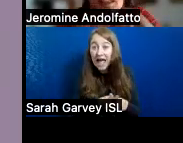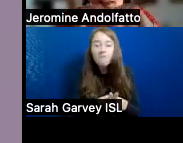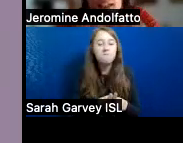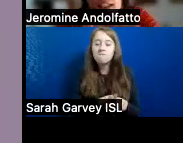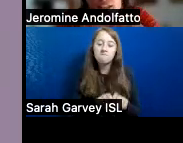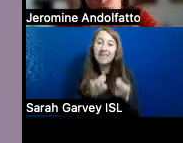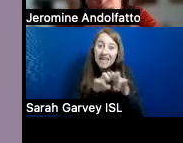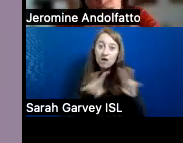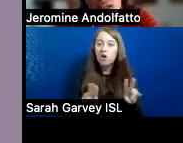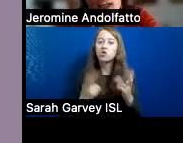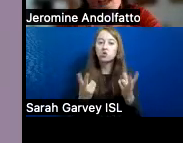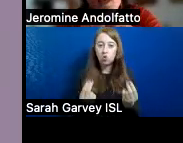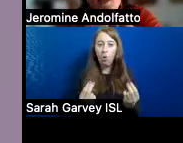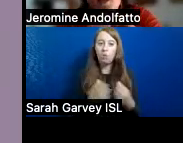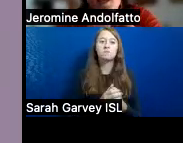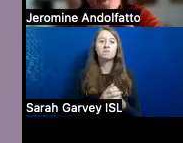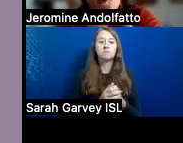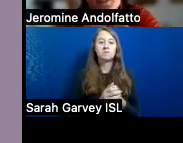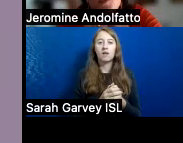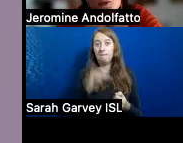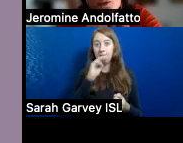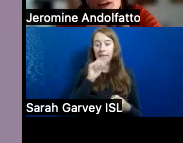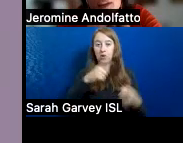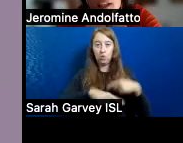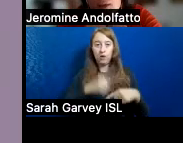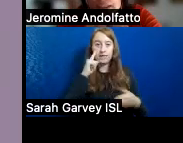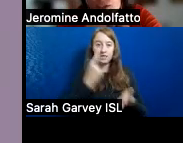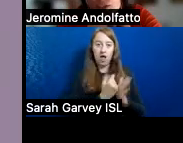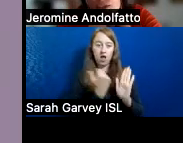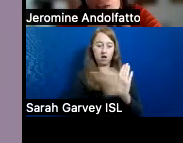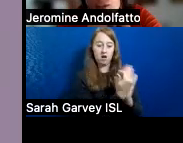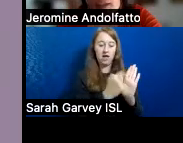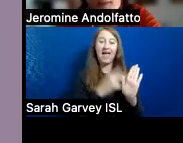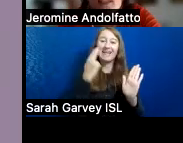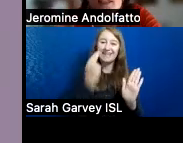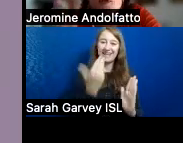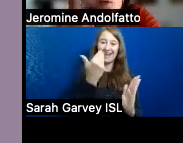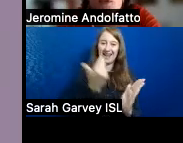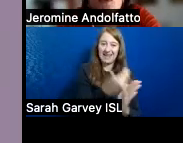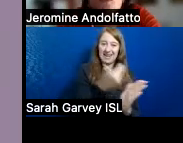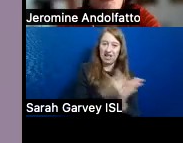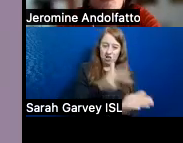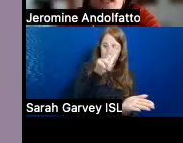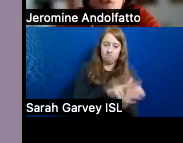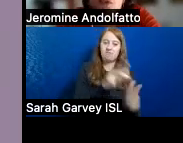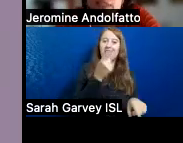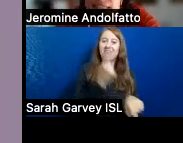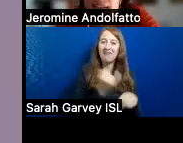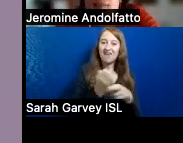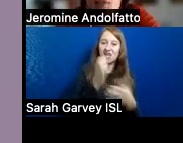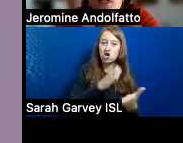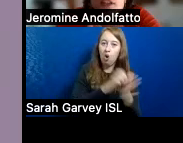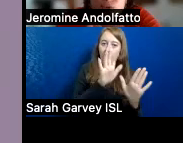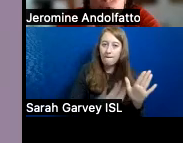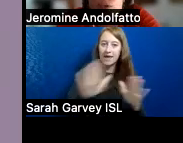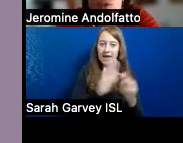for this legally binding instrument, but it's important to have the adequate sanction, depending also on the electoral